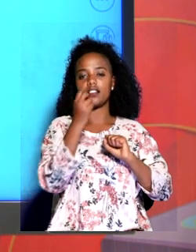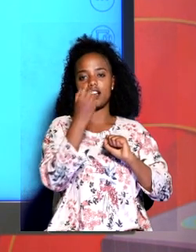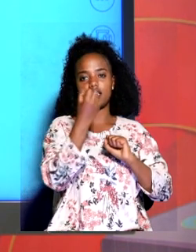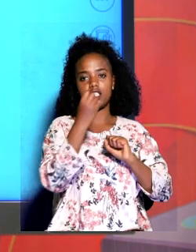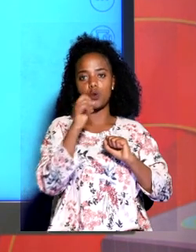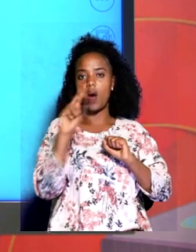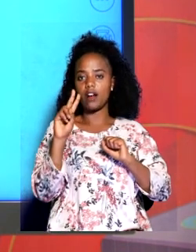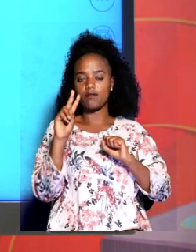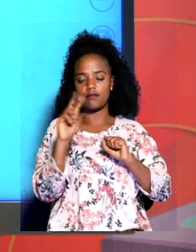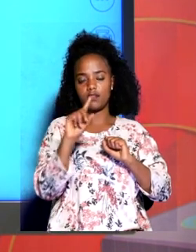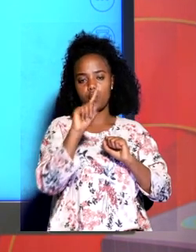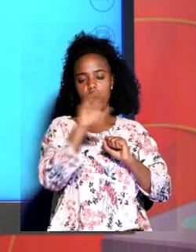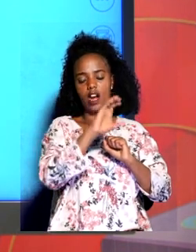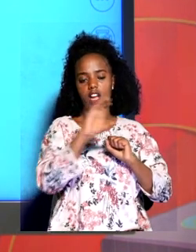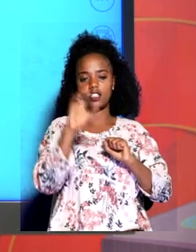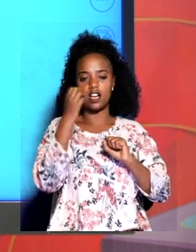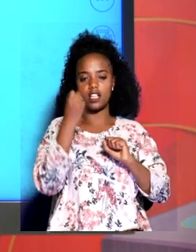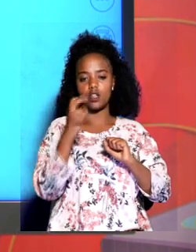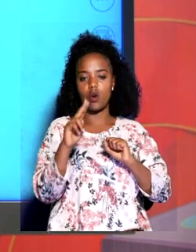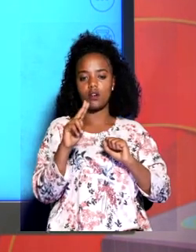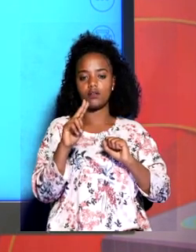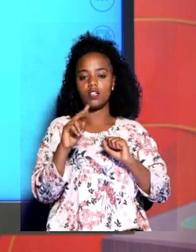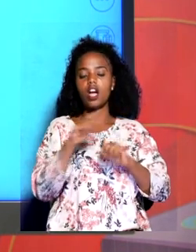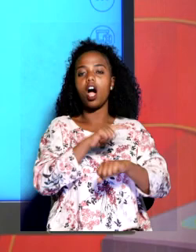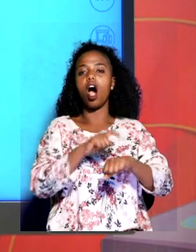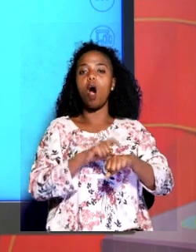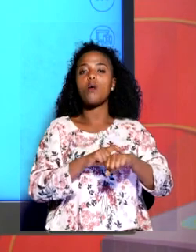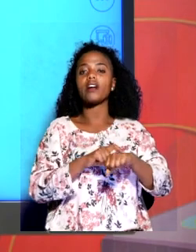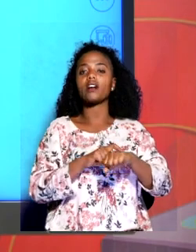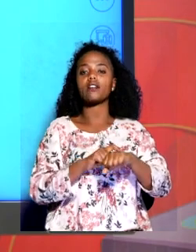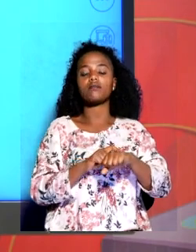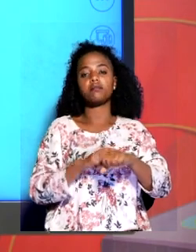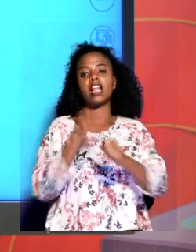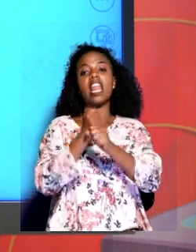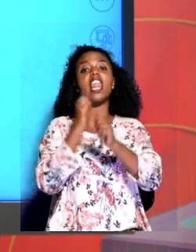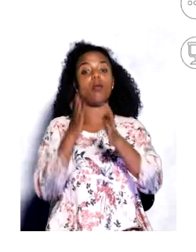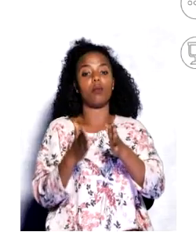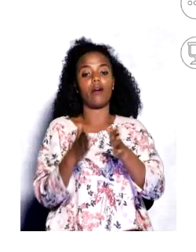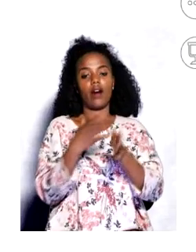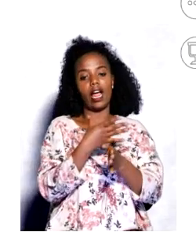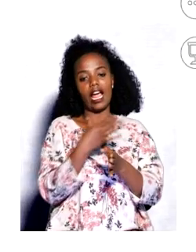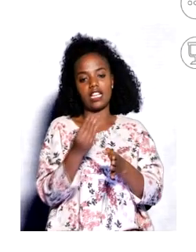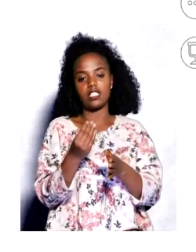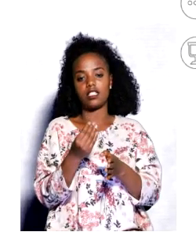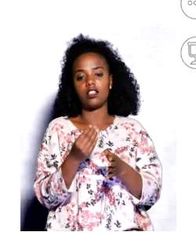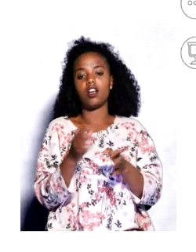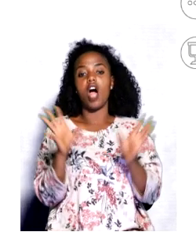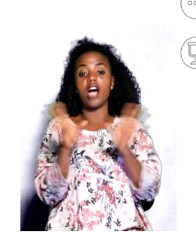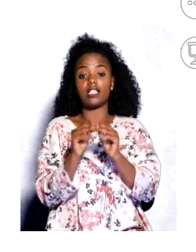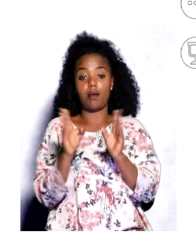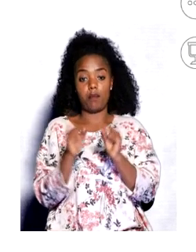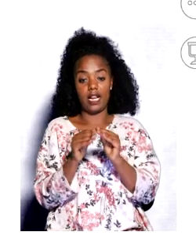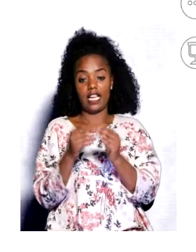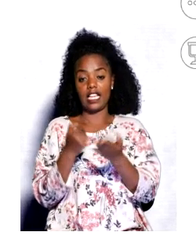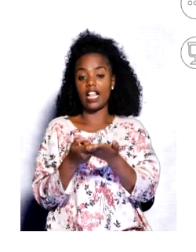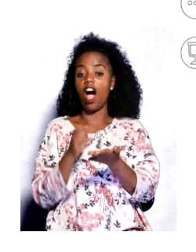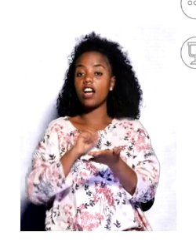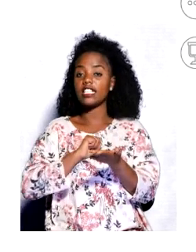112 hours of labor. And for assembling, it